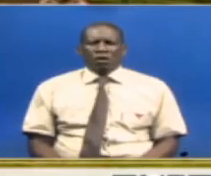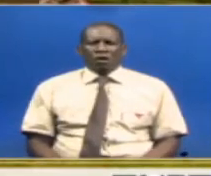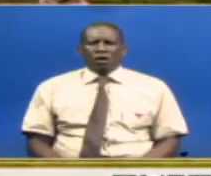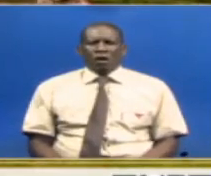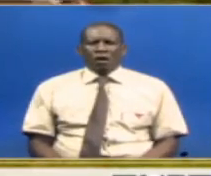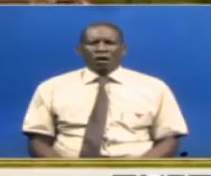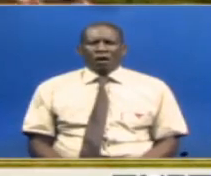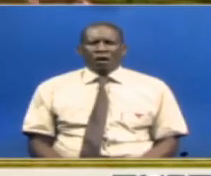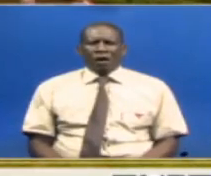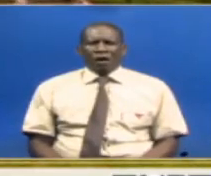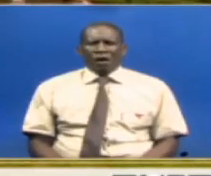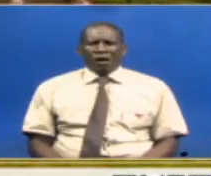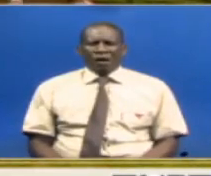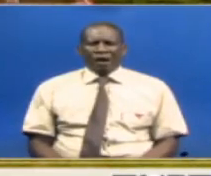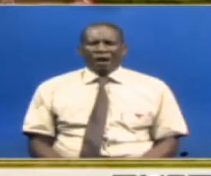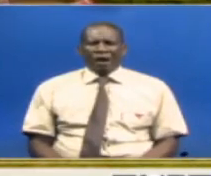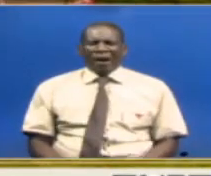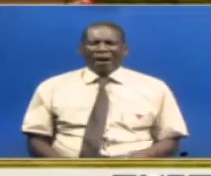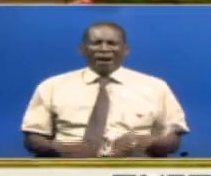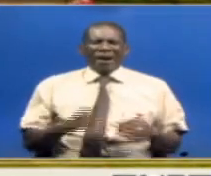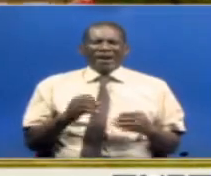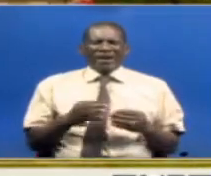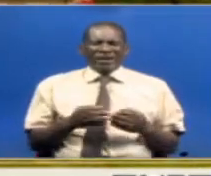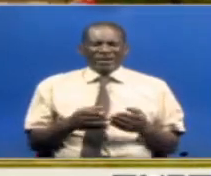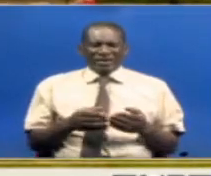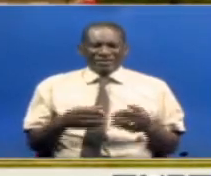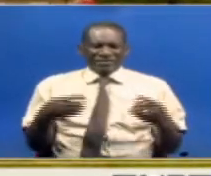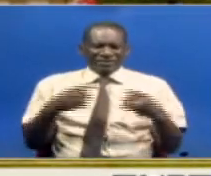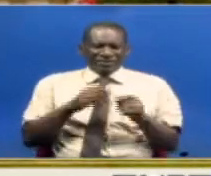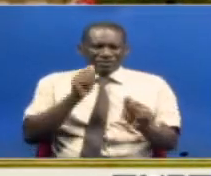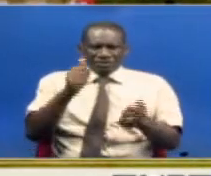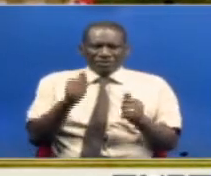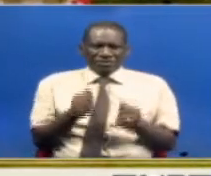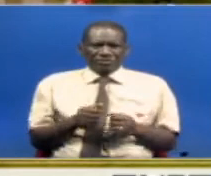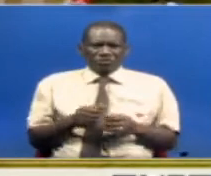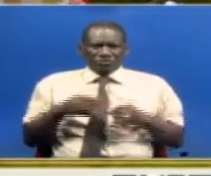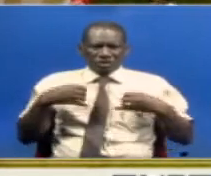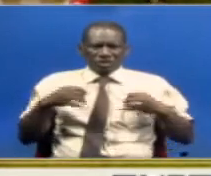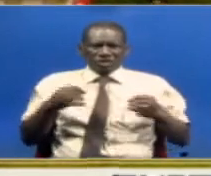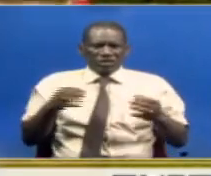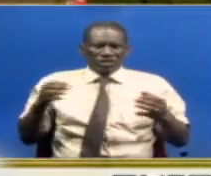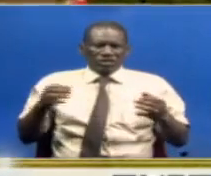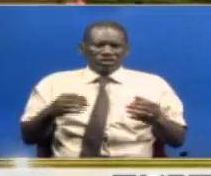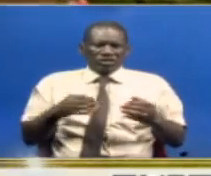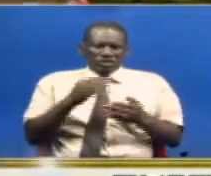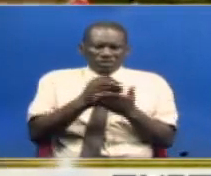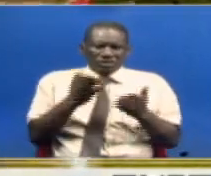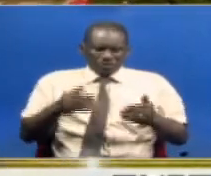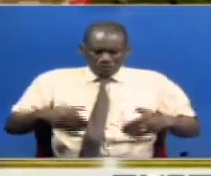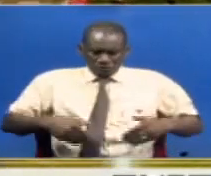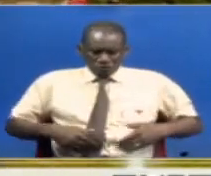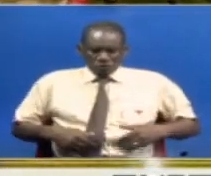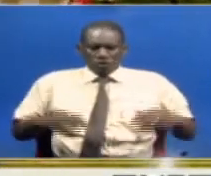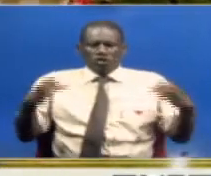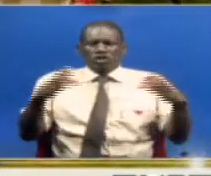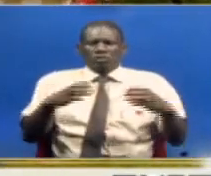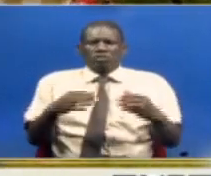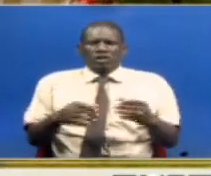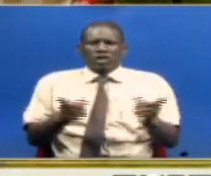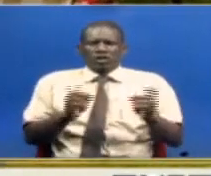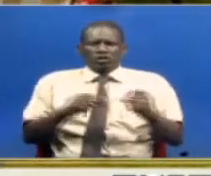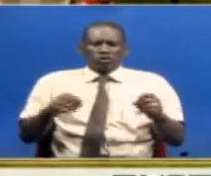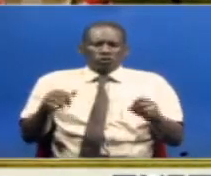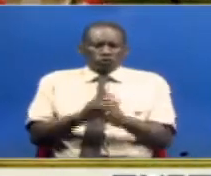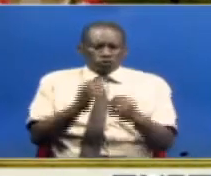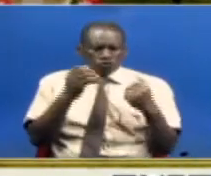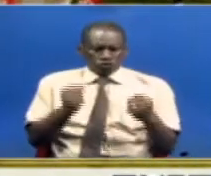In the building phase towards the Challenger Series, so we're still trying some combinations out, some youngsters. So it's not our full strength team,